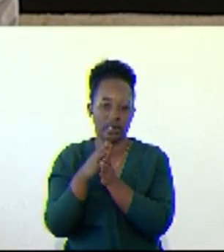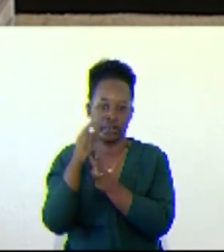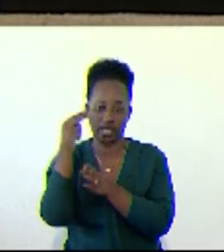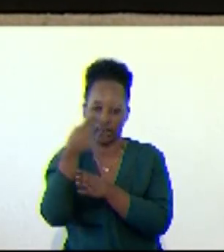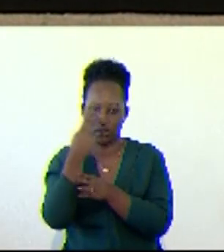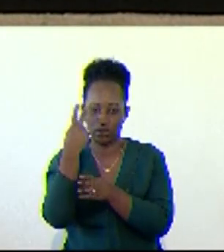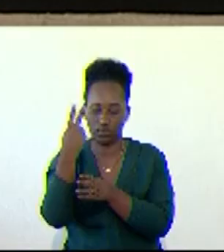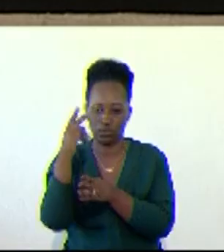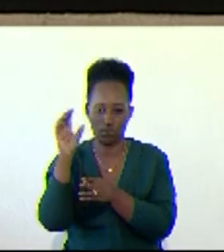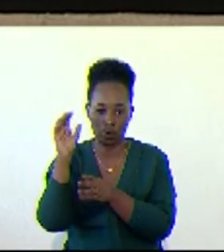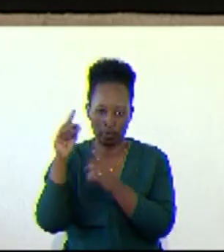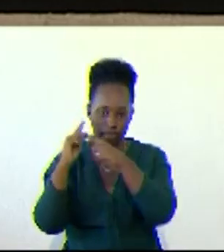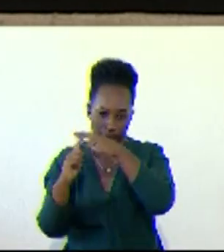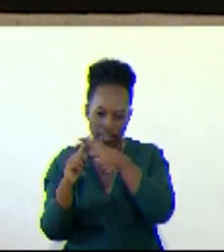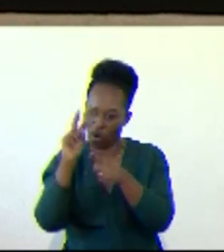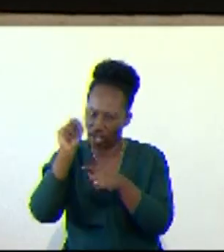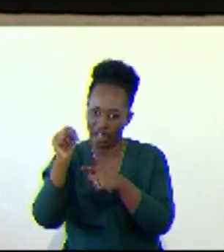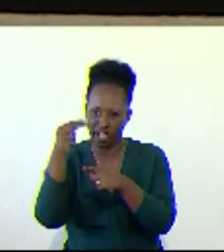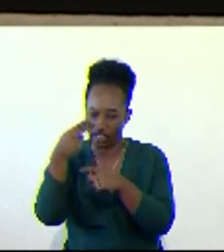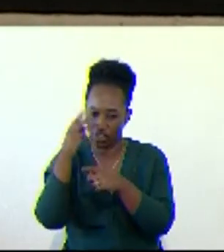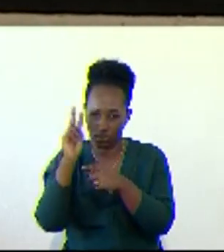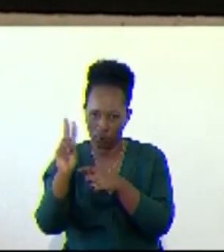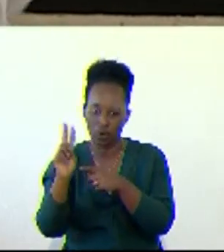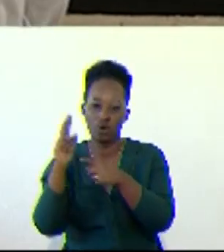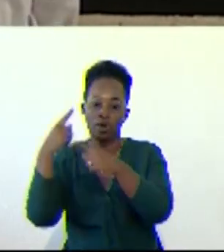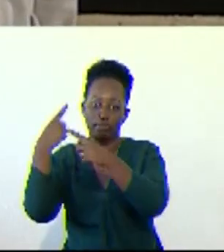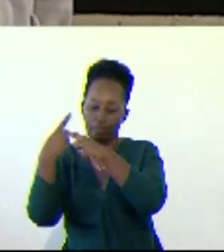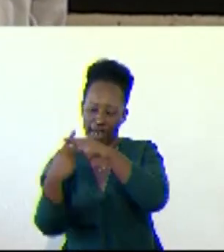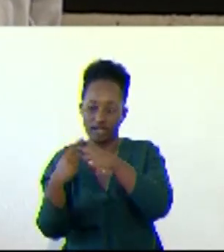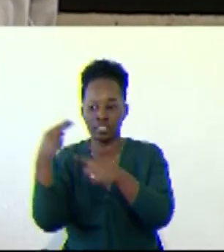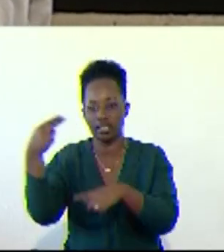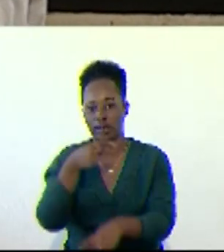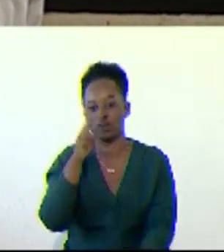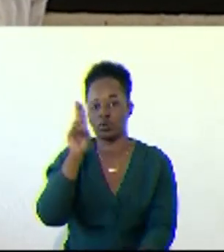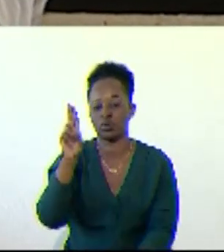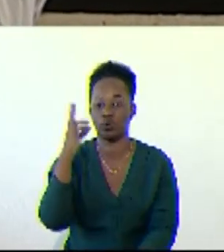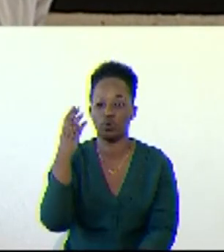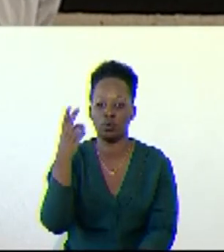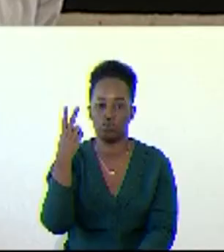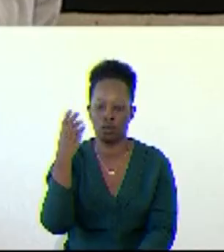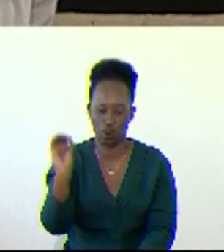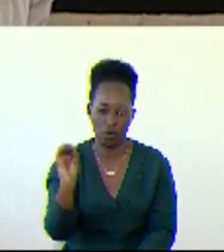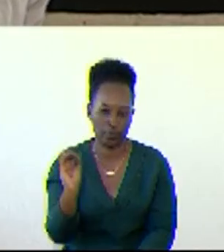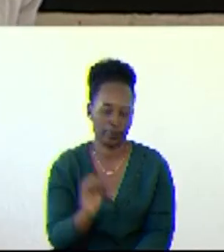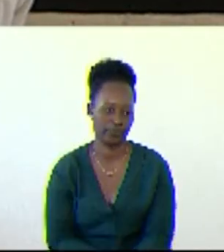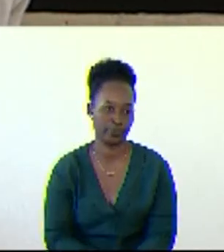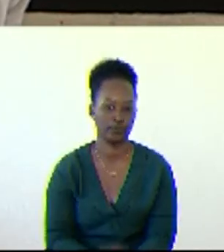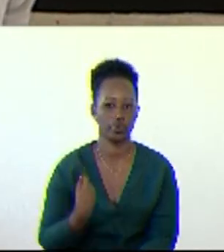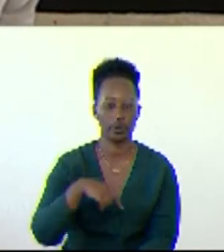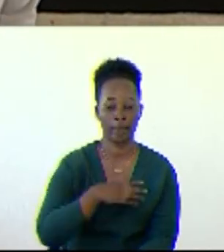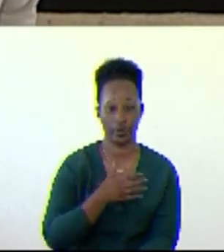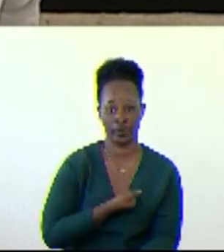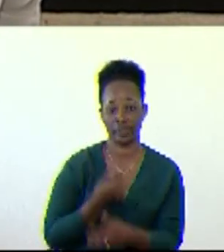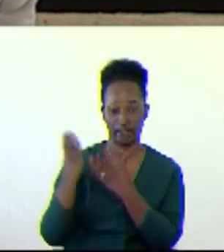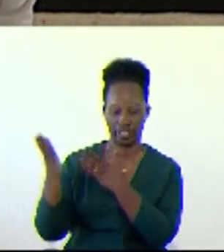H2O. So we have a condensation reaction as it is an addition, but